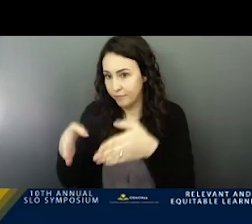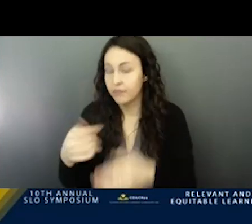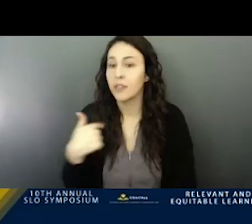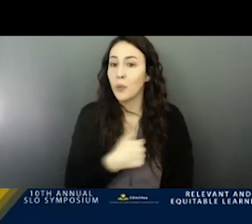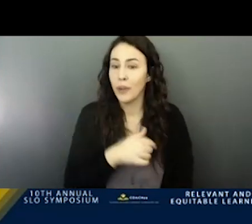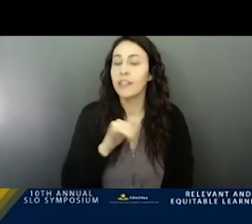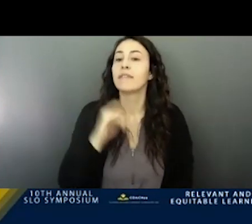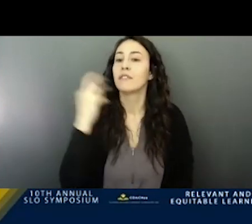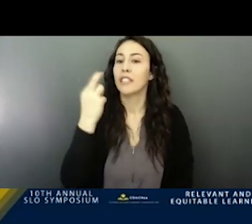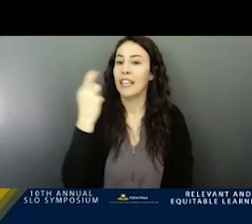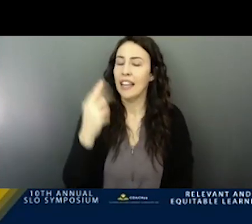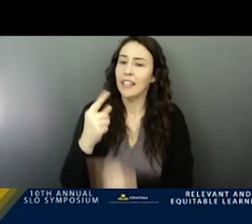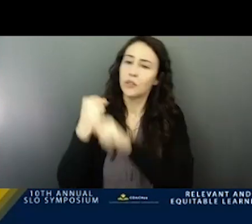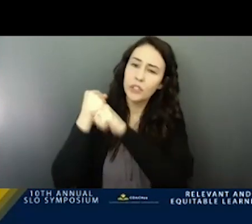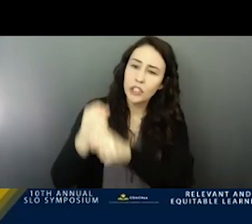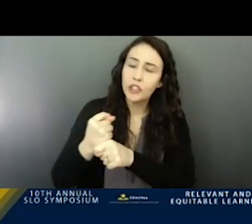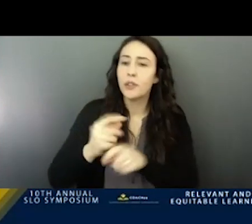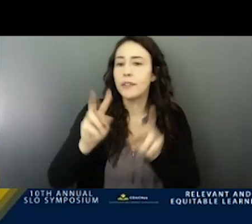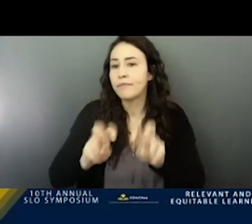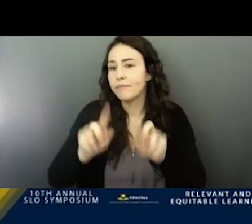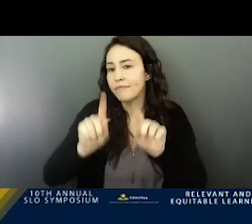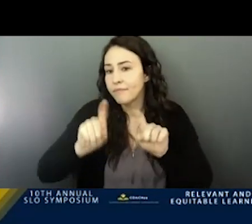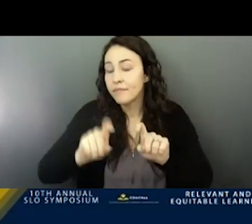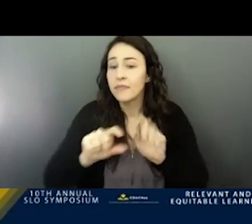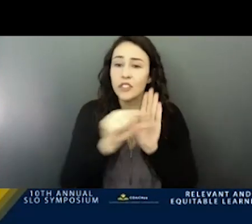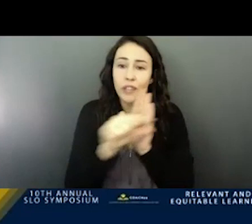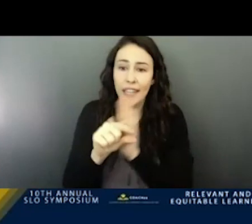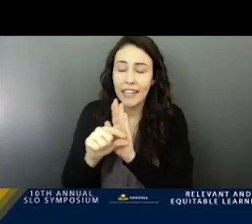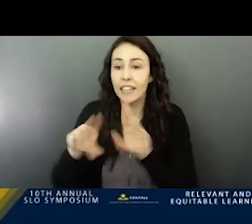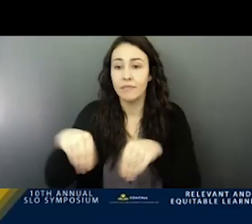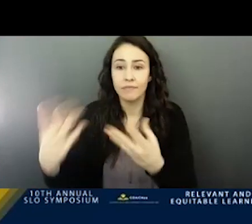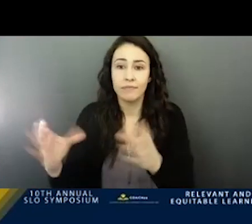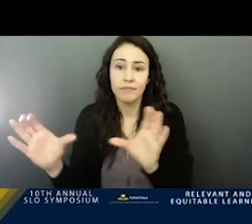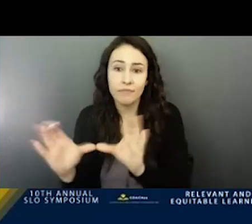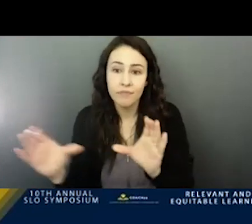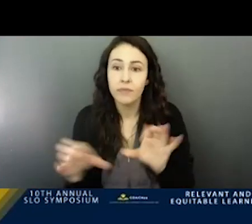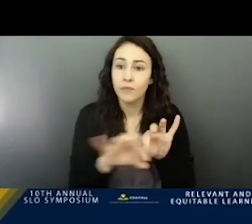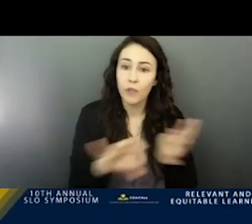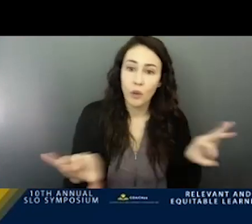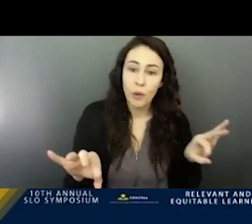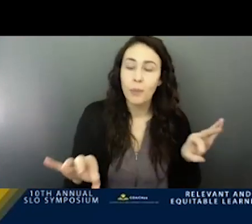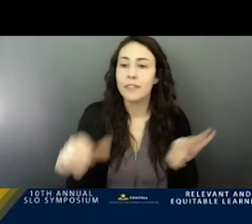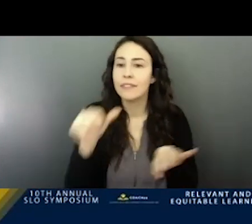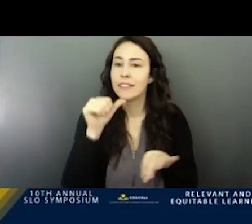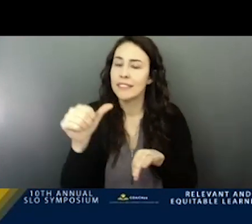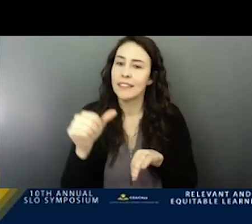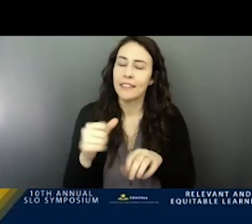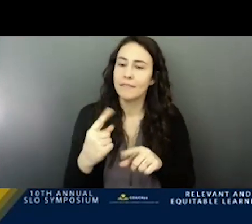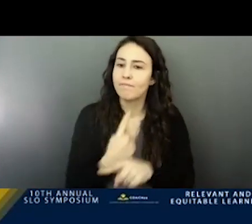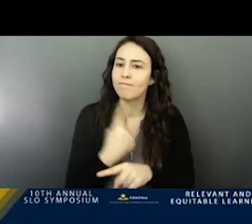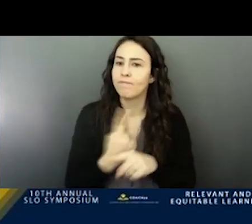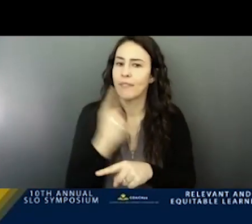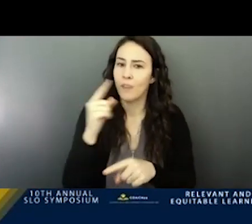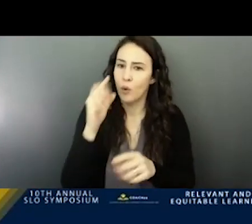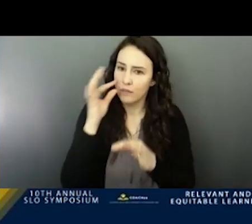of assessment, such as grading and issuing certificates or diplomas, are not effective in determining student